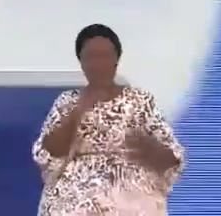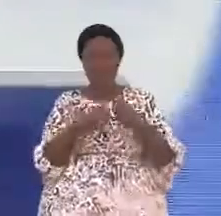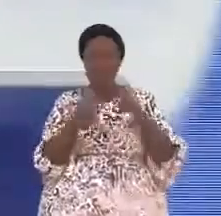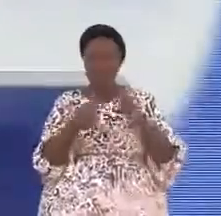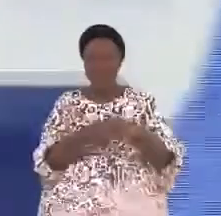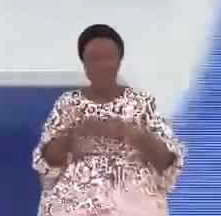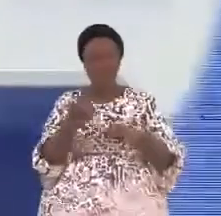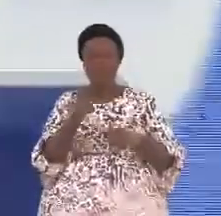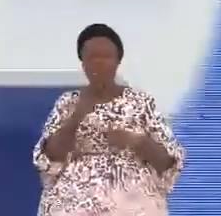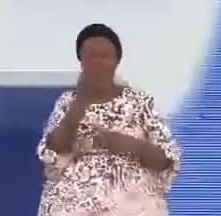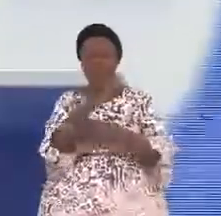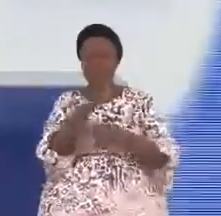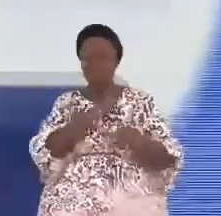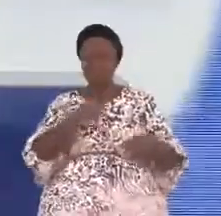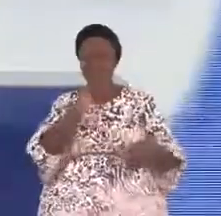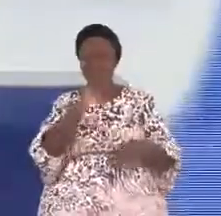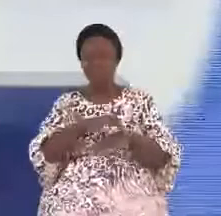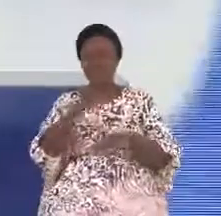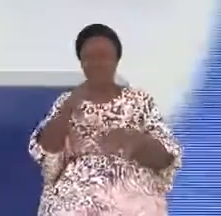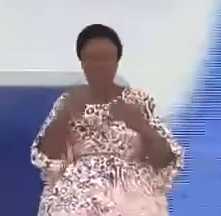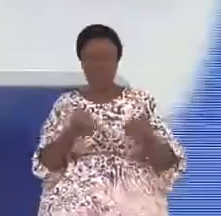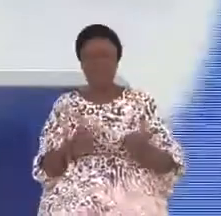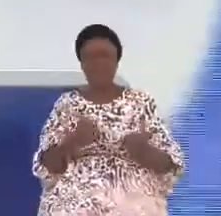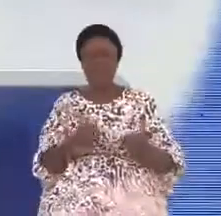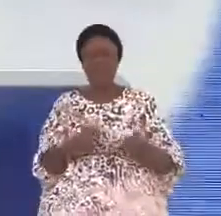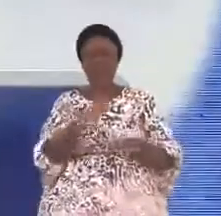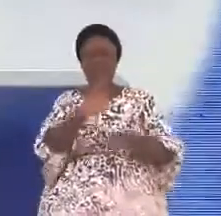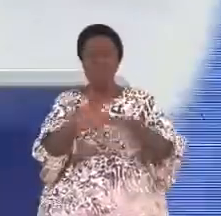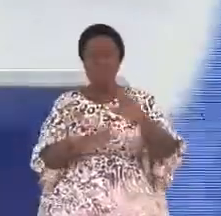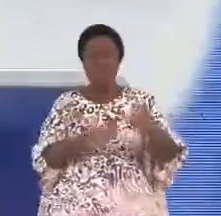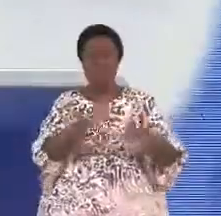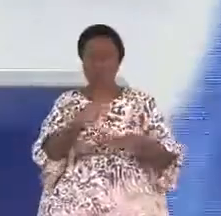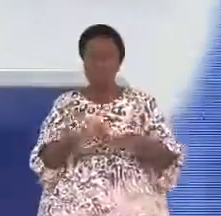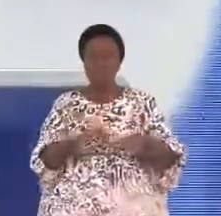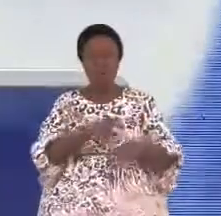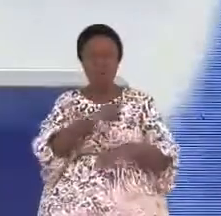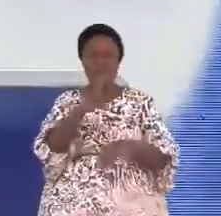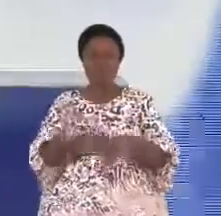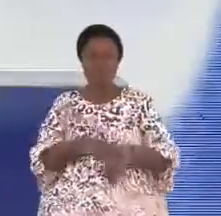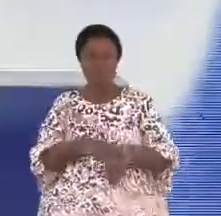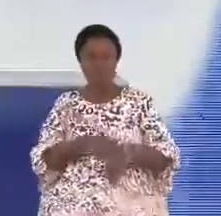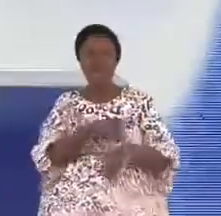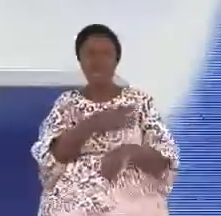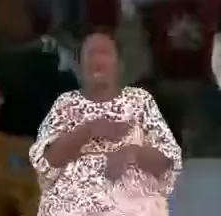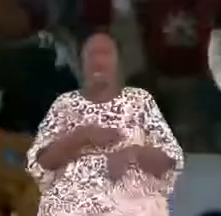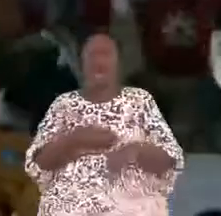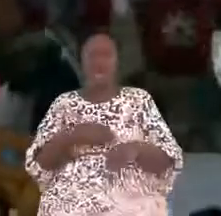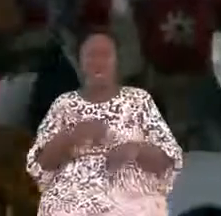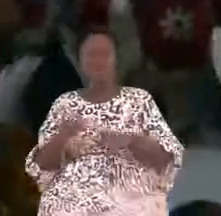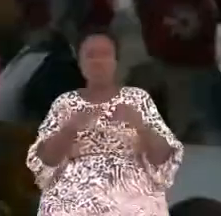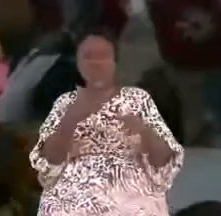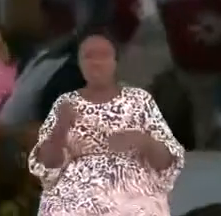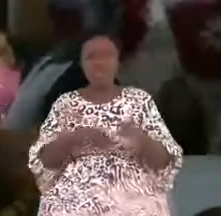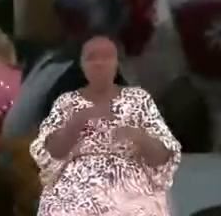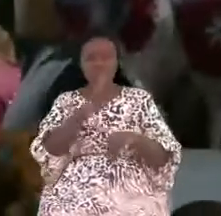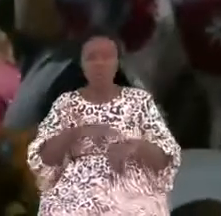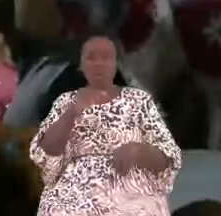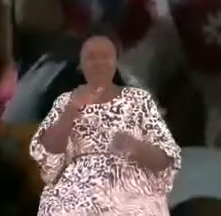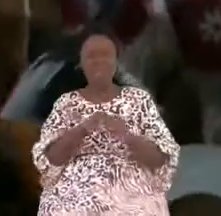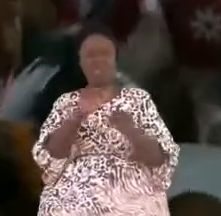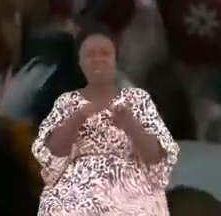lord is touching you now walk normal stand normal in jesus name